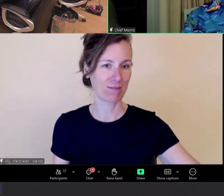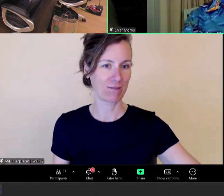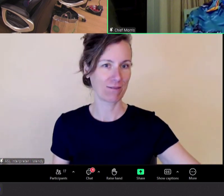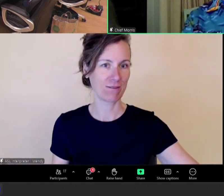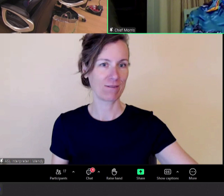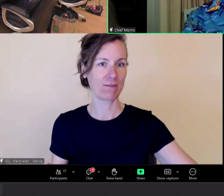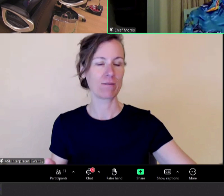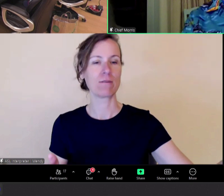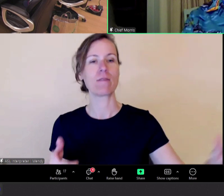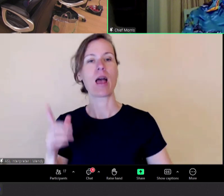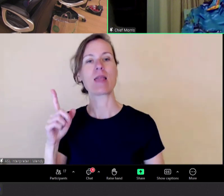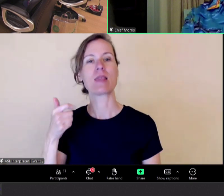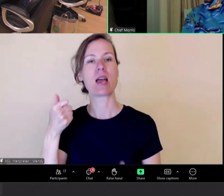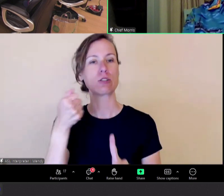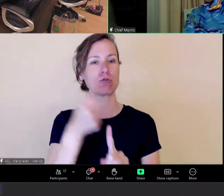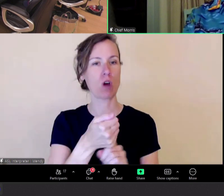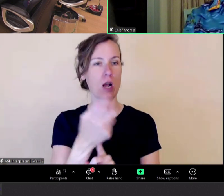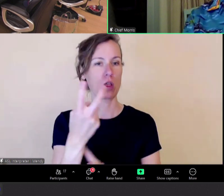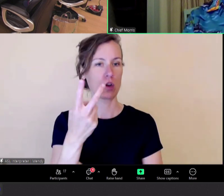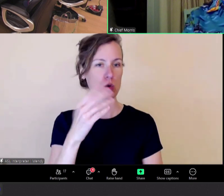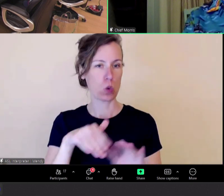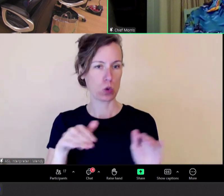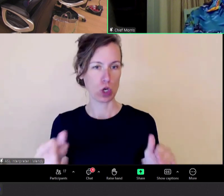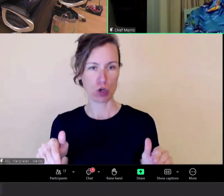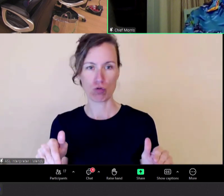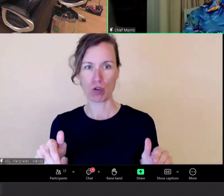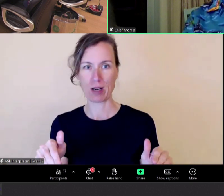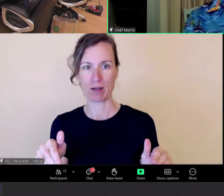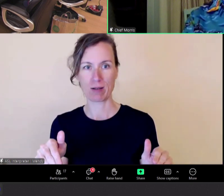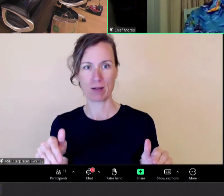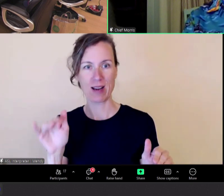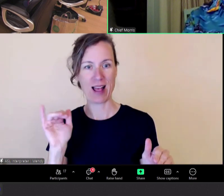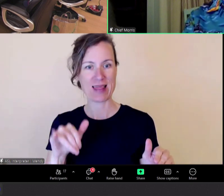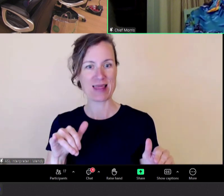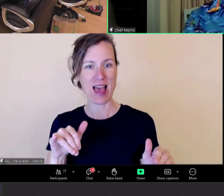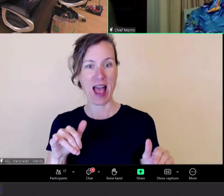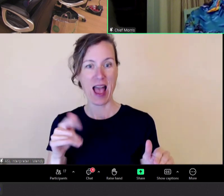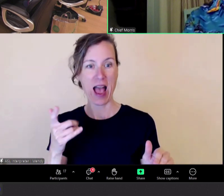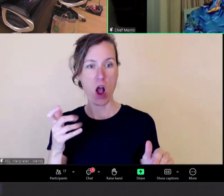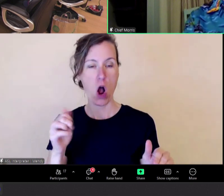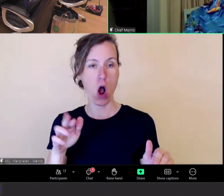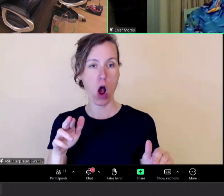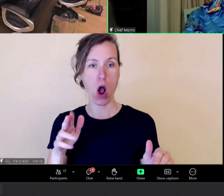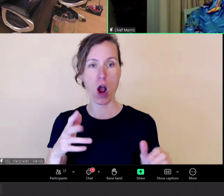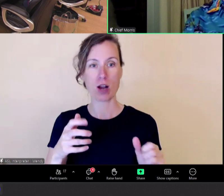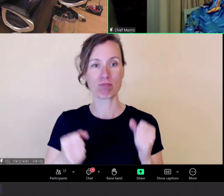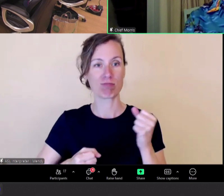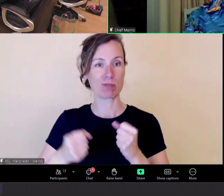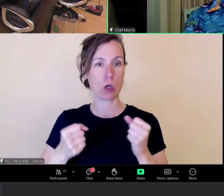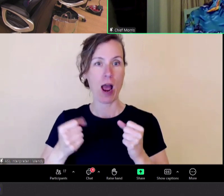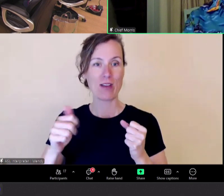that traveling at most 4 to 5 miles per hour.